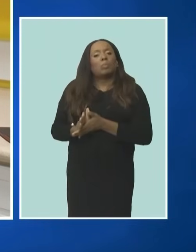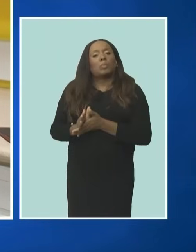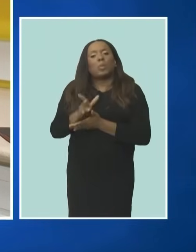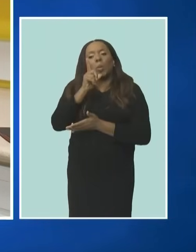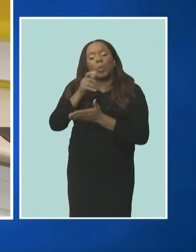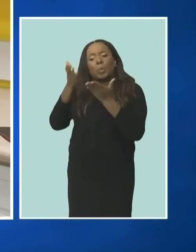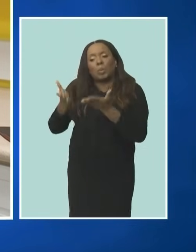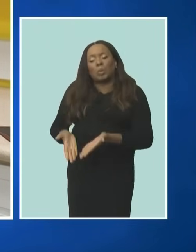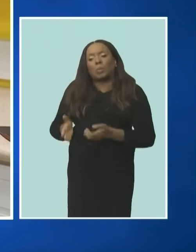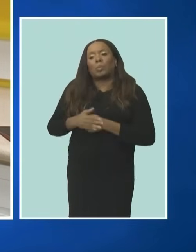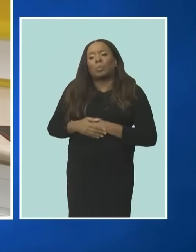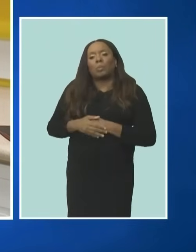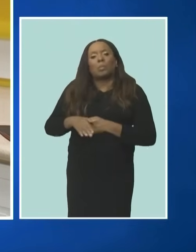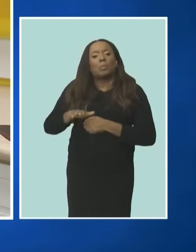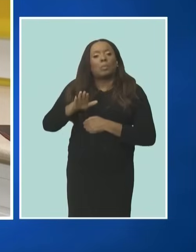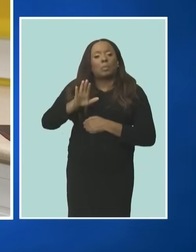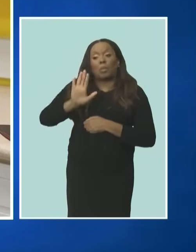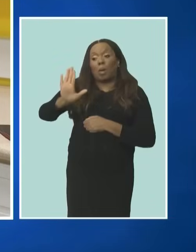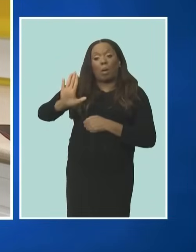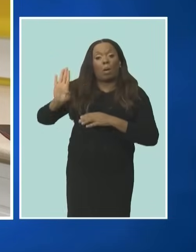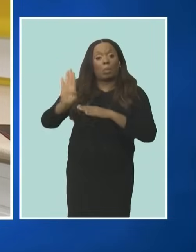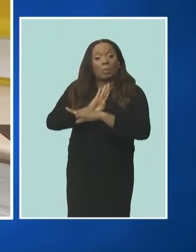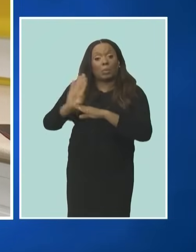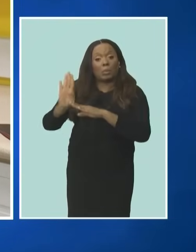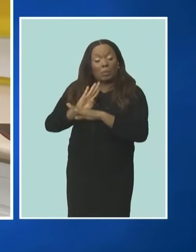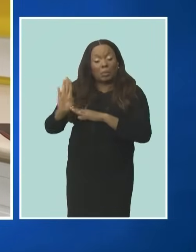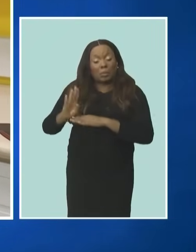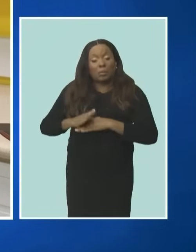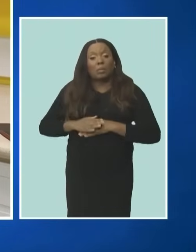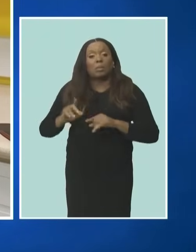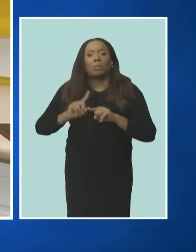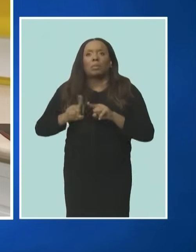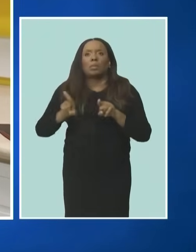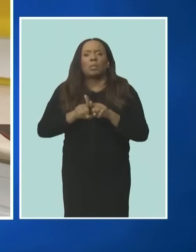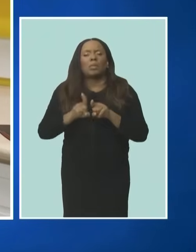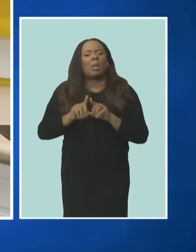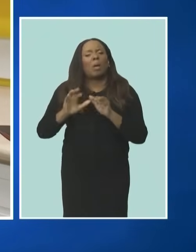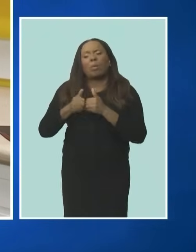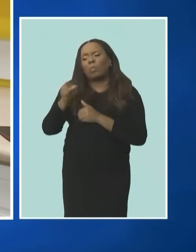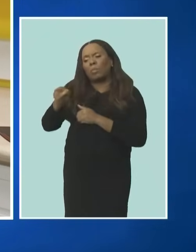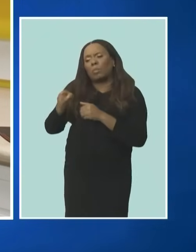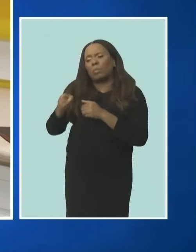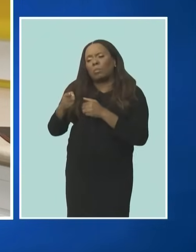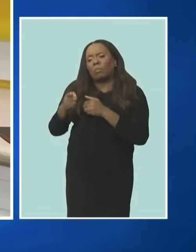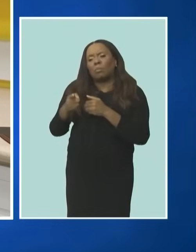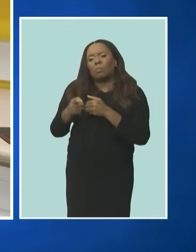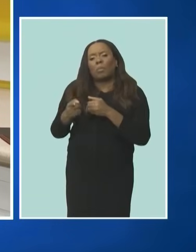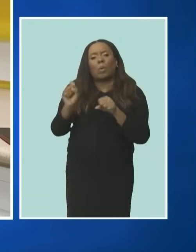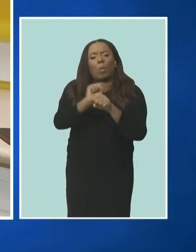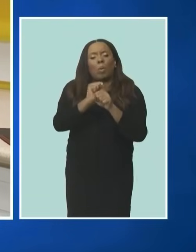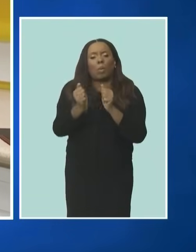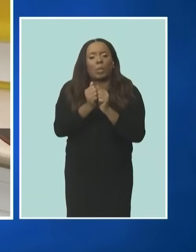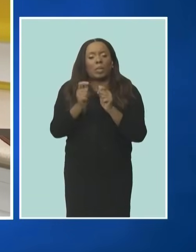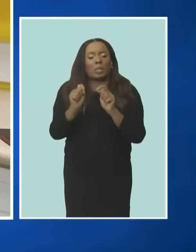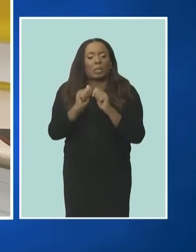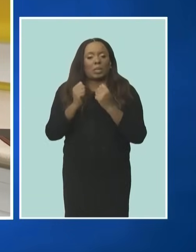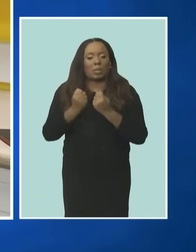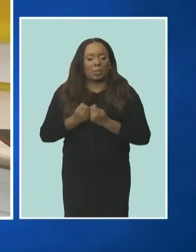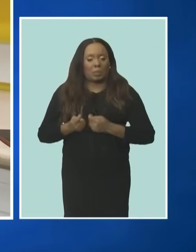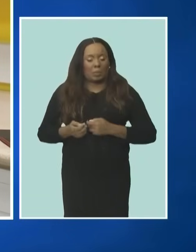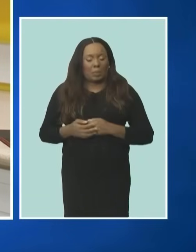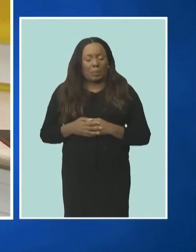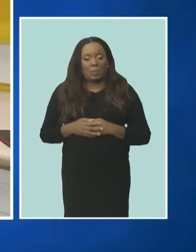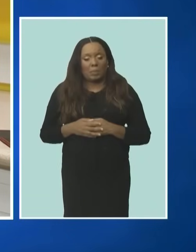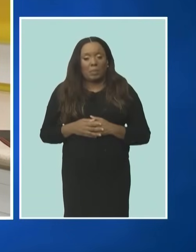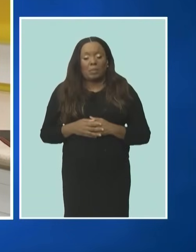entrepreneur, but also it looks at you in a teamwork setting. And so what we had on